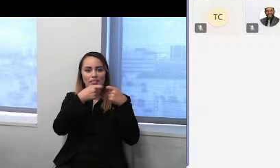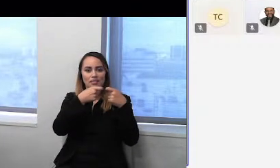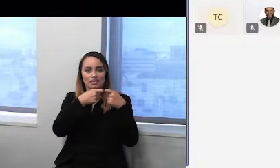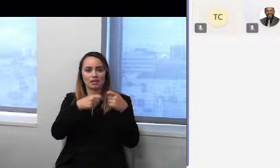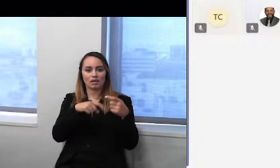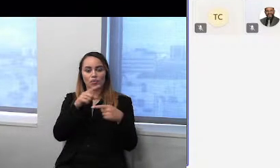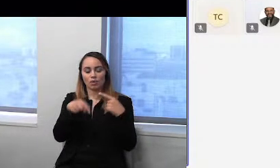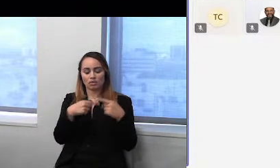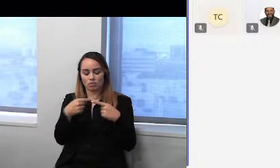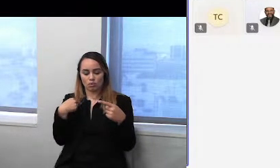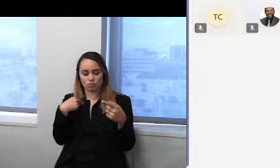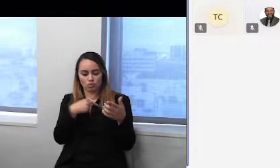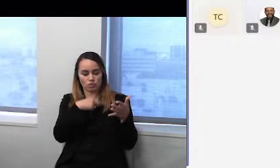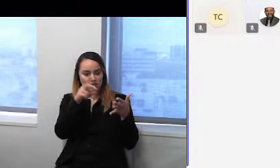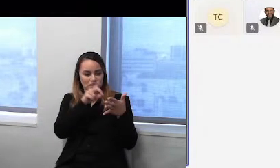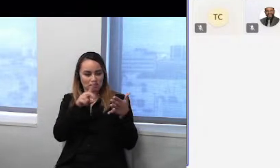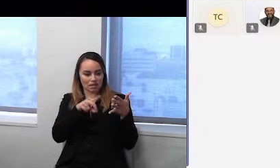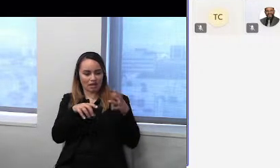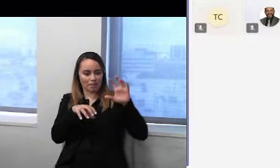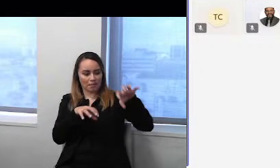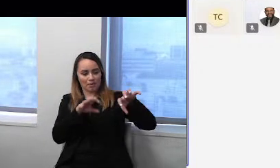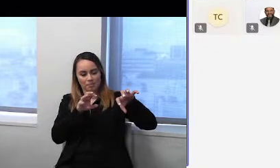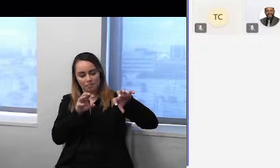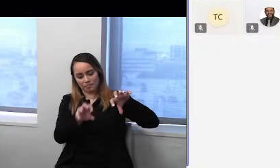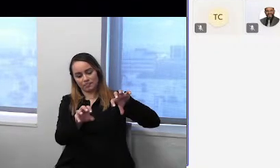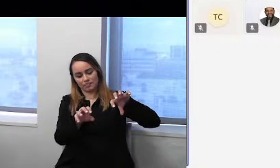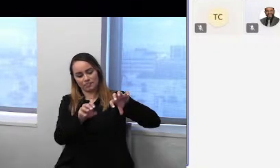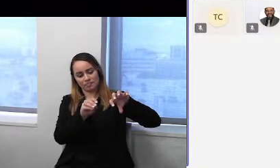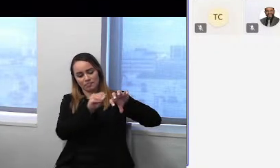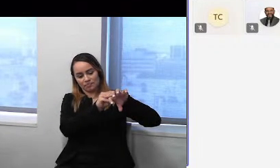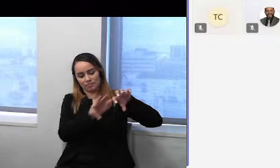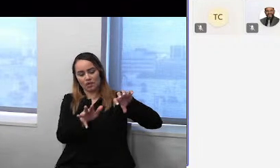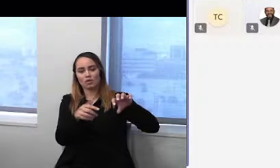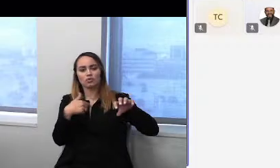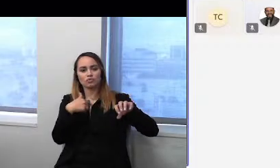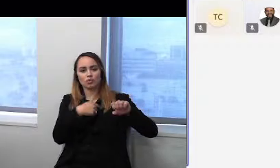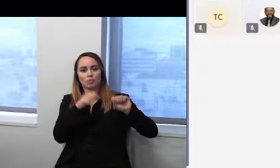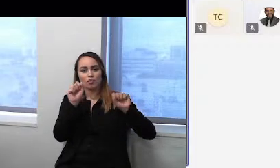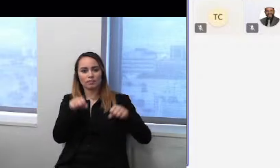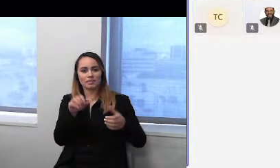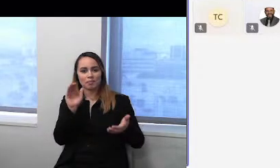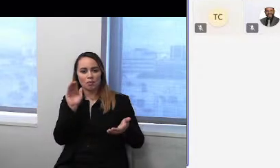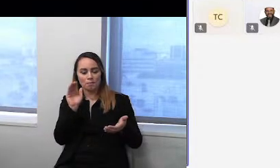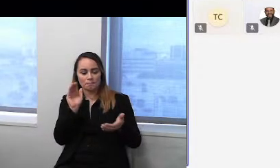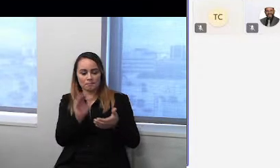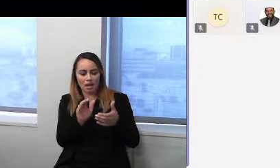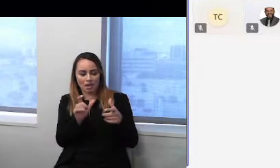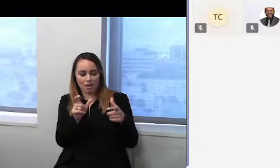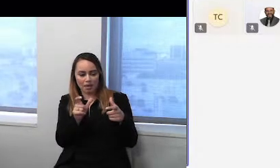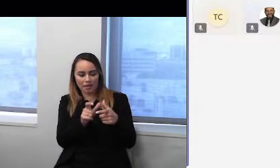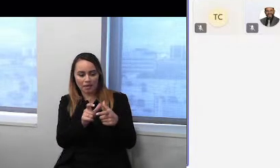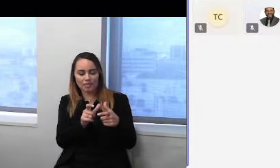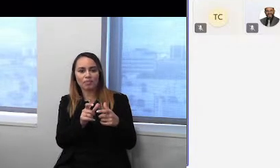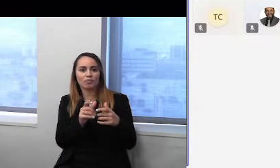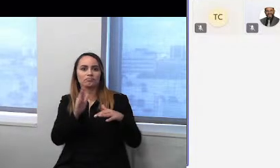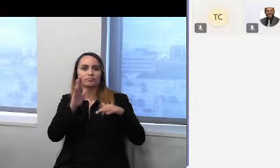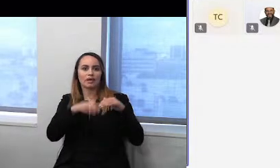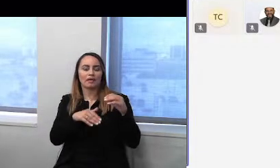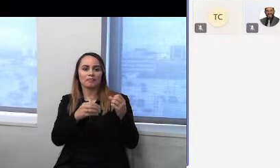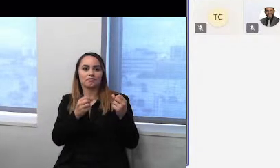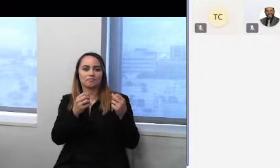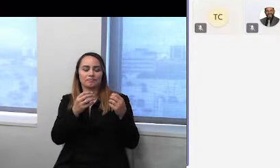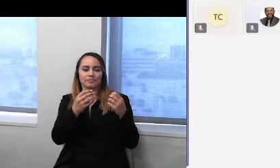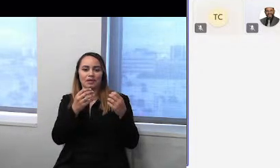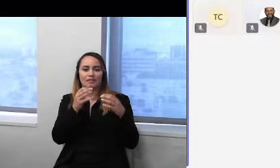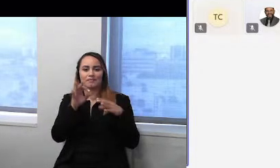with less in the context of the area that you're utilizing and the asset you're using. So it also allows to provide a longer term